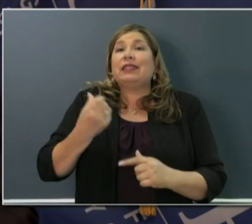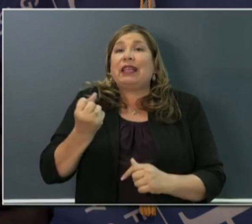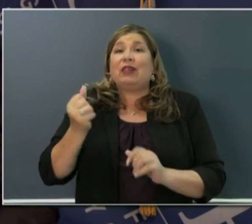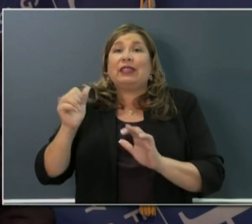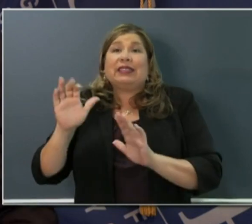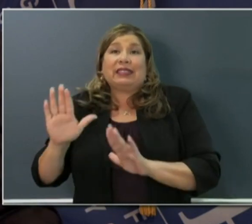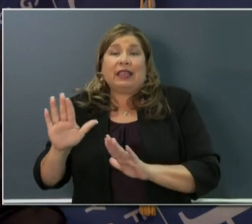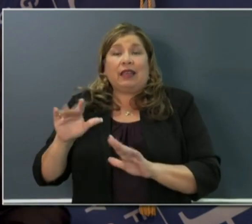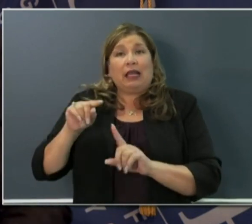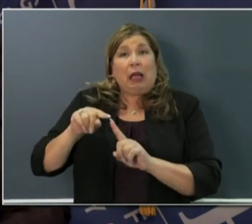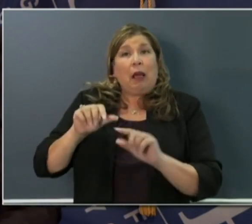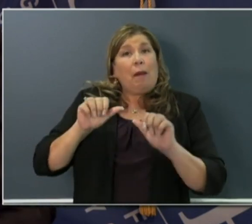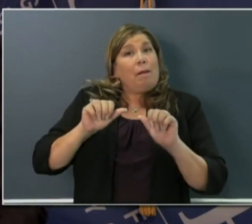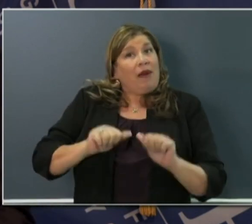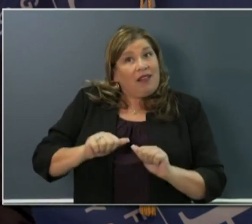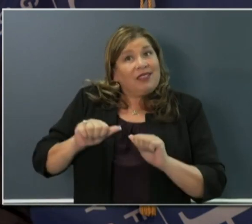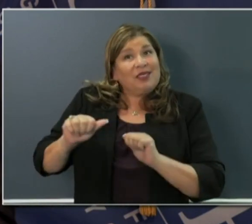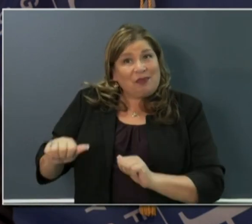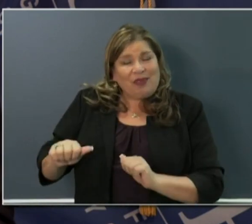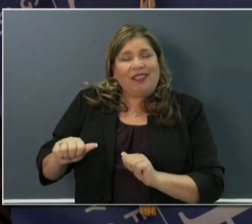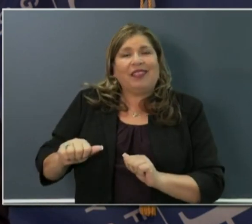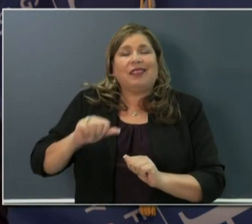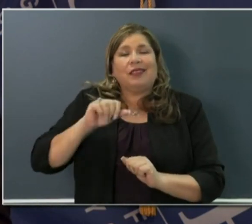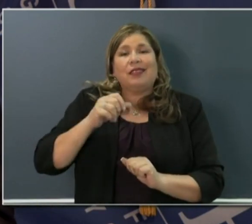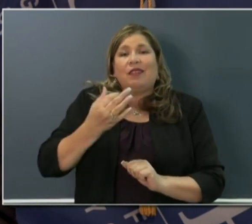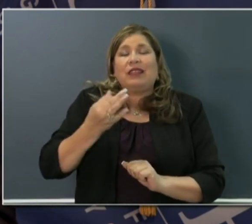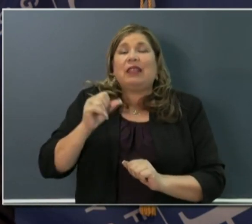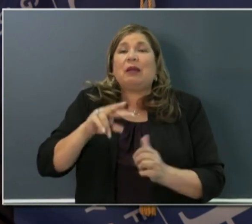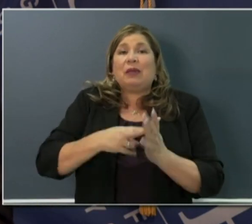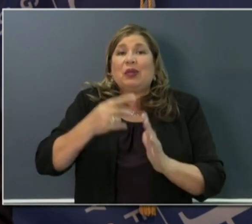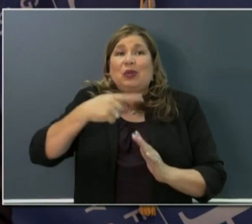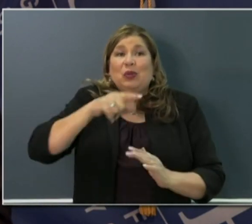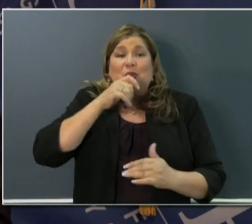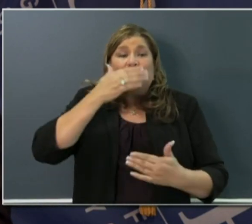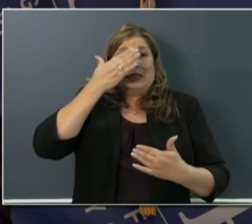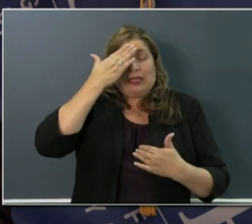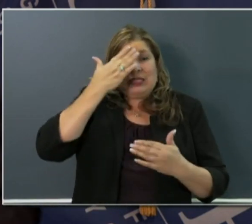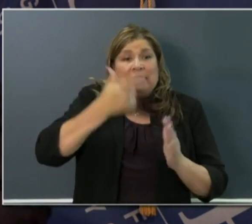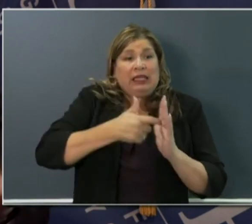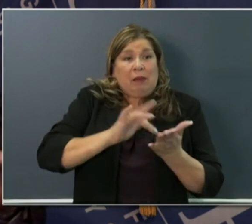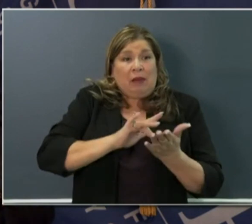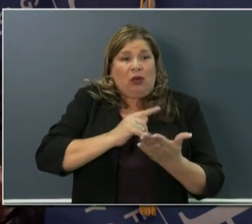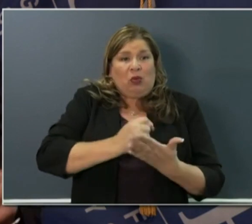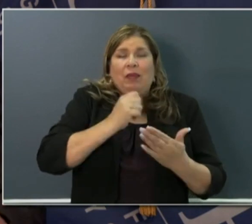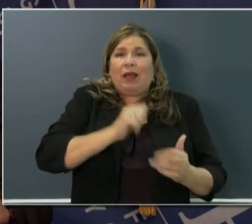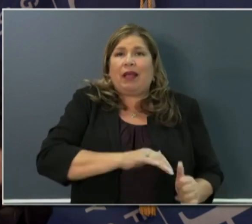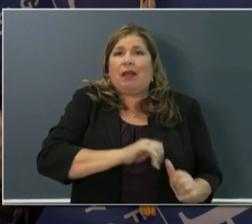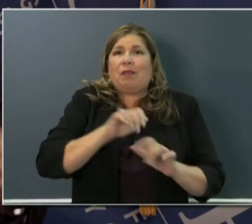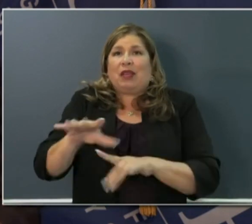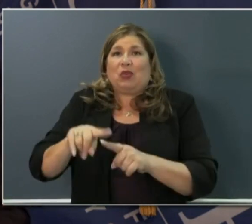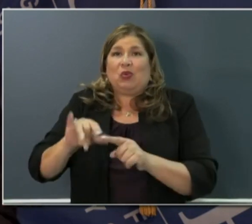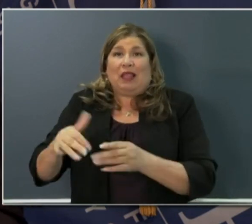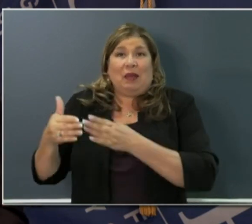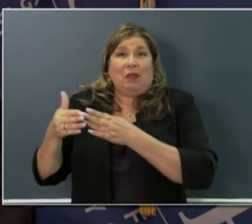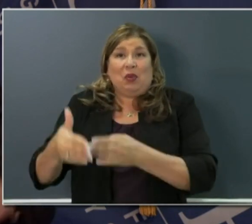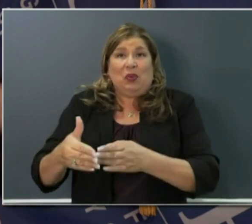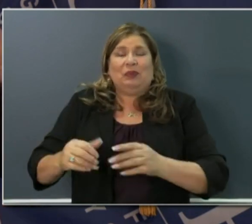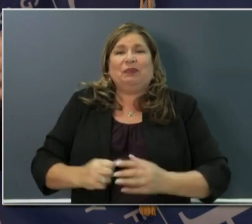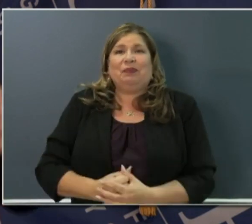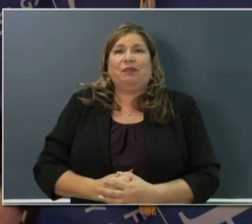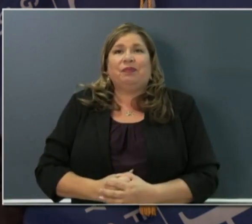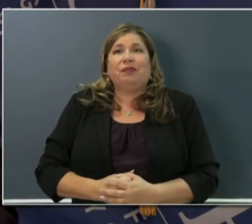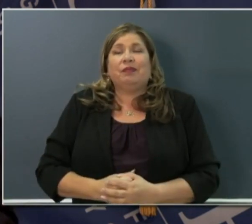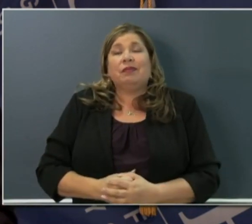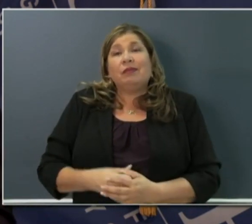the possibility of first individuals to come on board. The configuration, I know there's been a lot of reporting, up